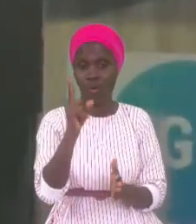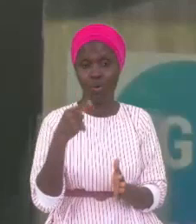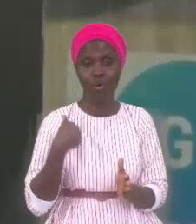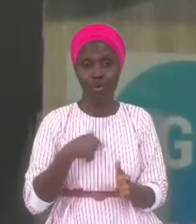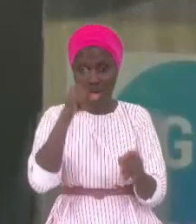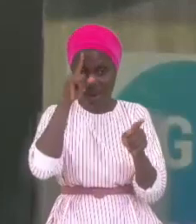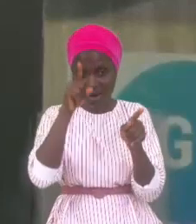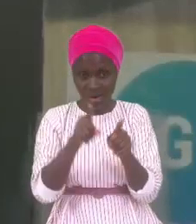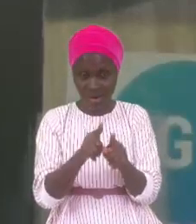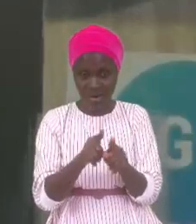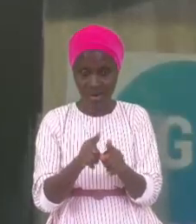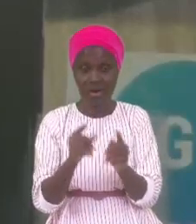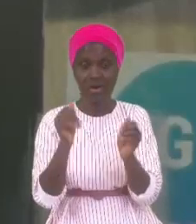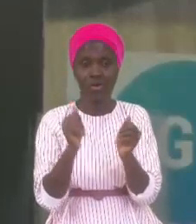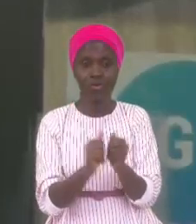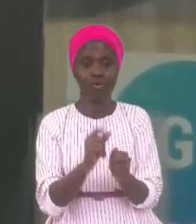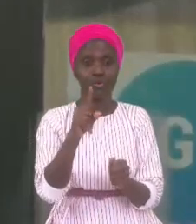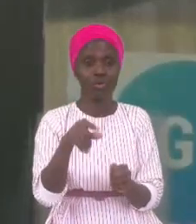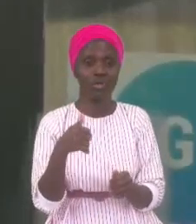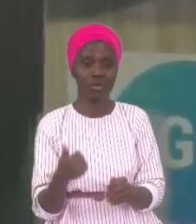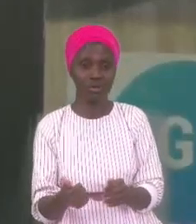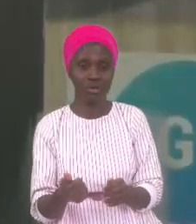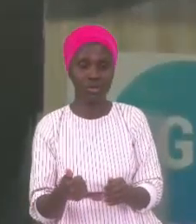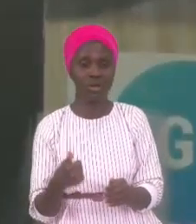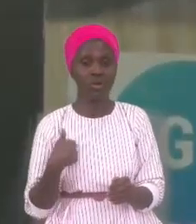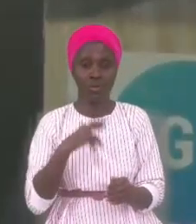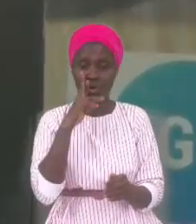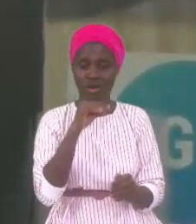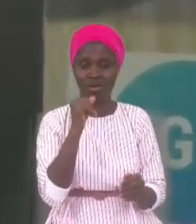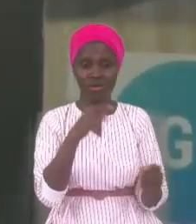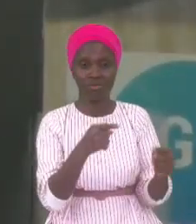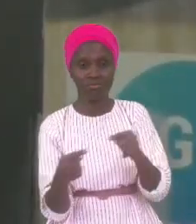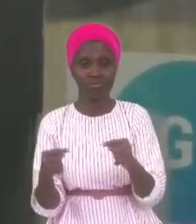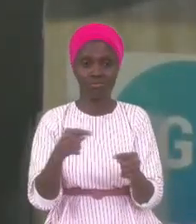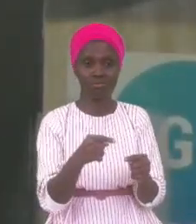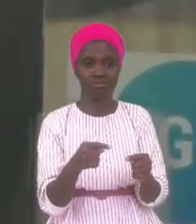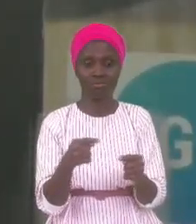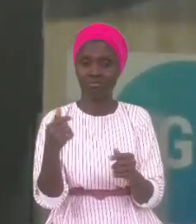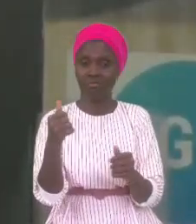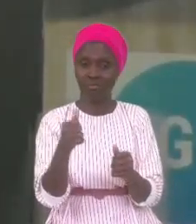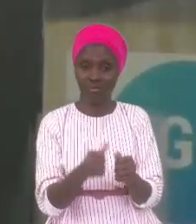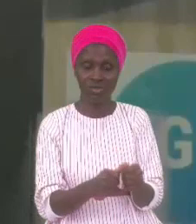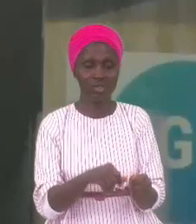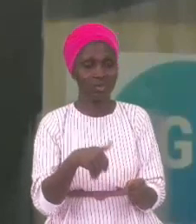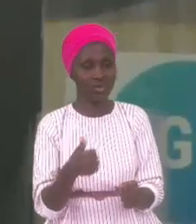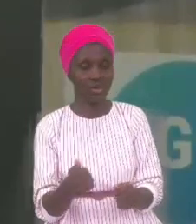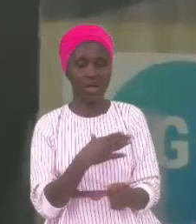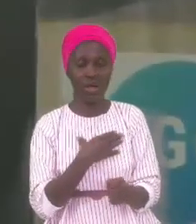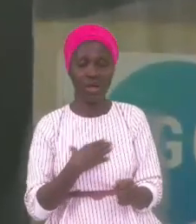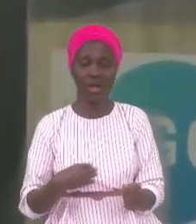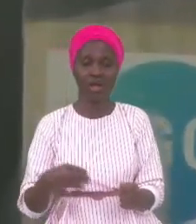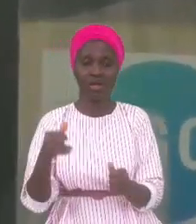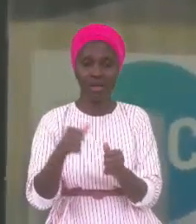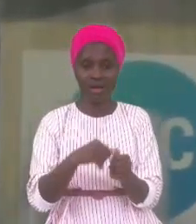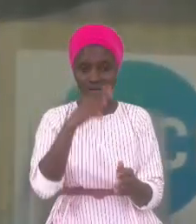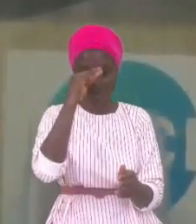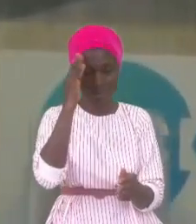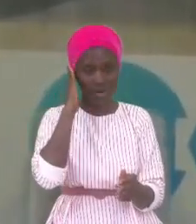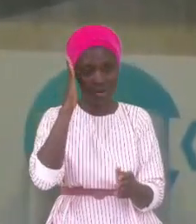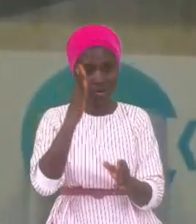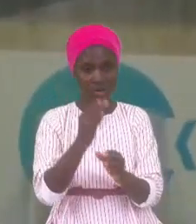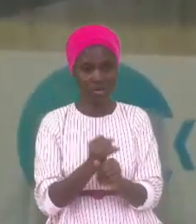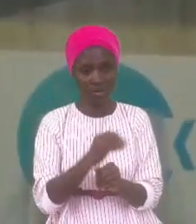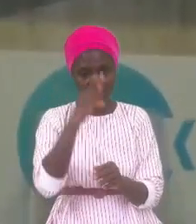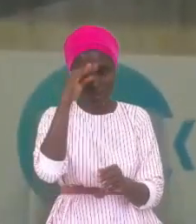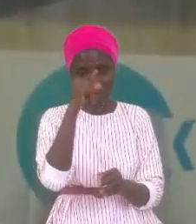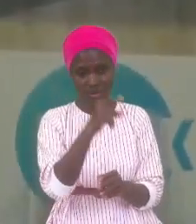agreed with each other. We're not opposing each other, and every man shall receive his own reward according